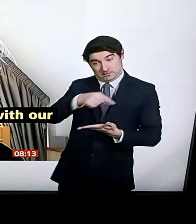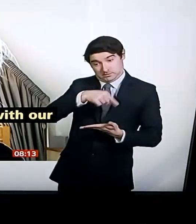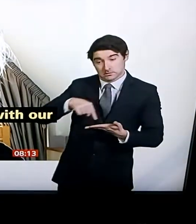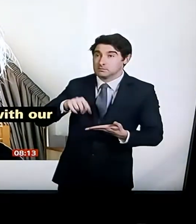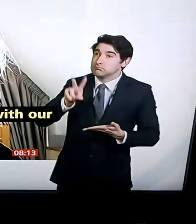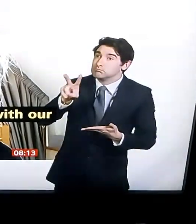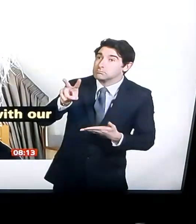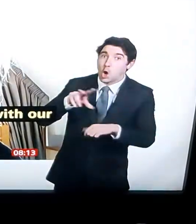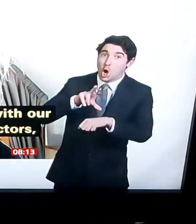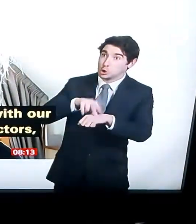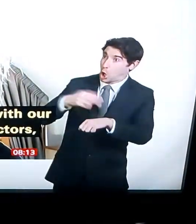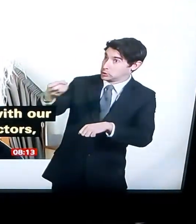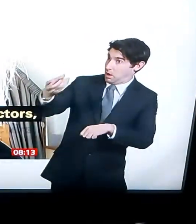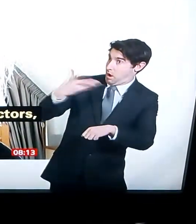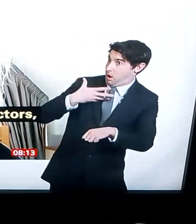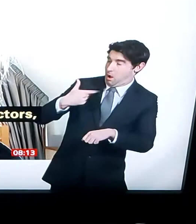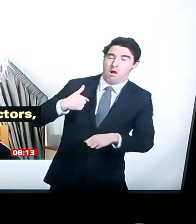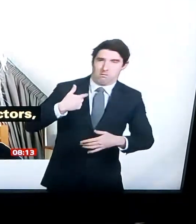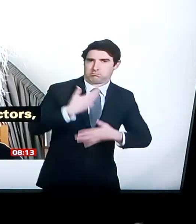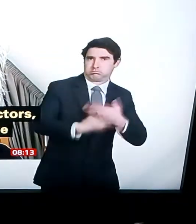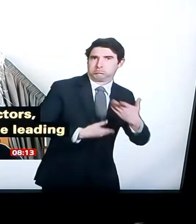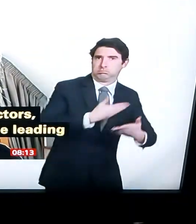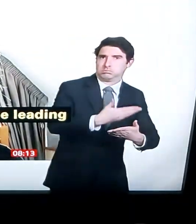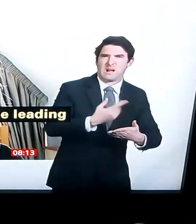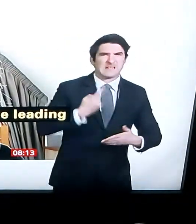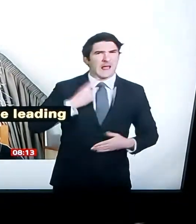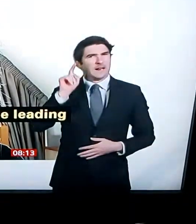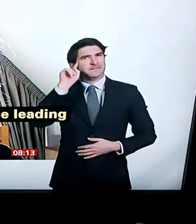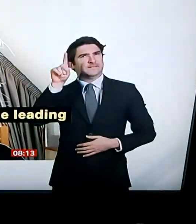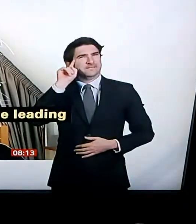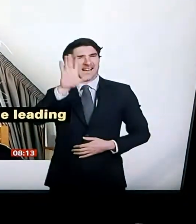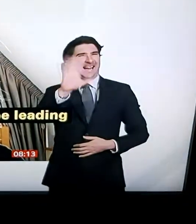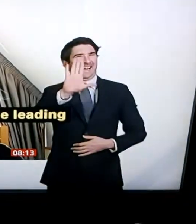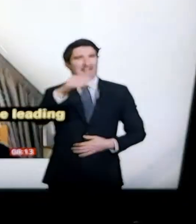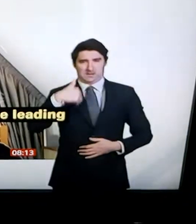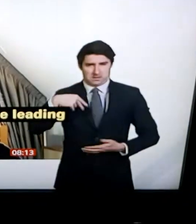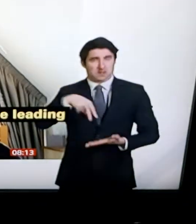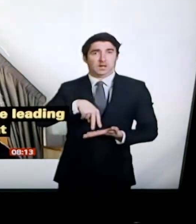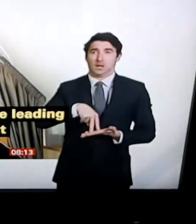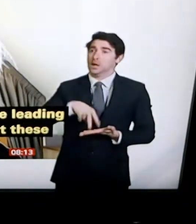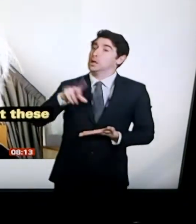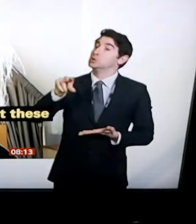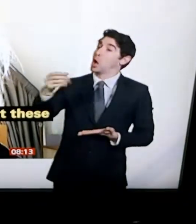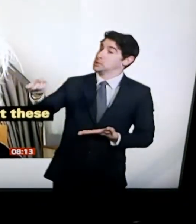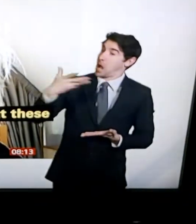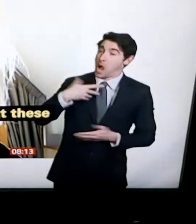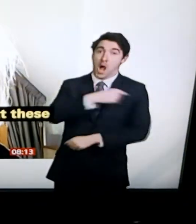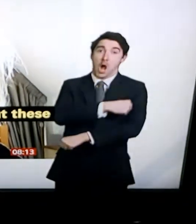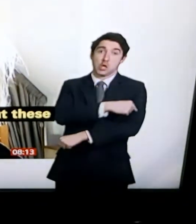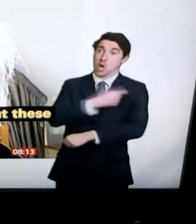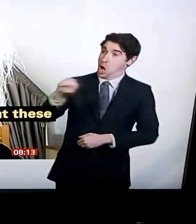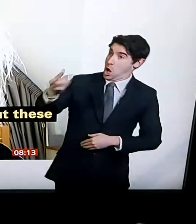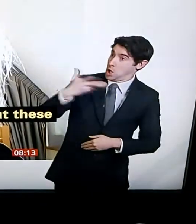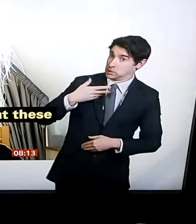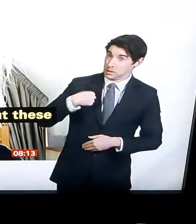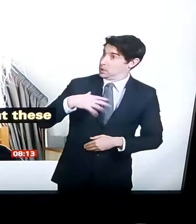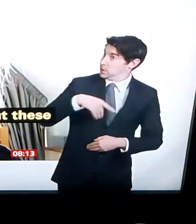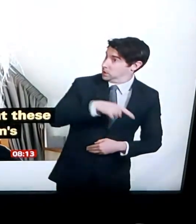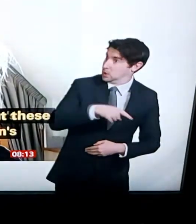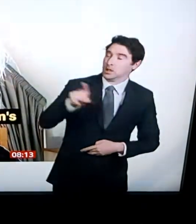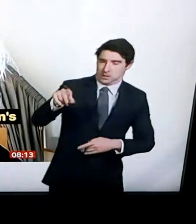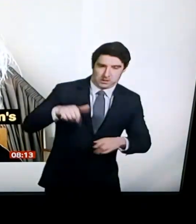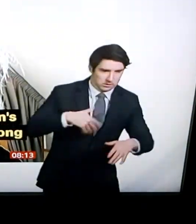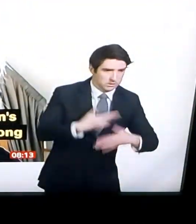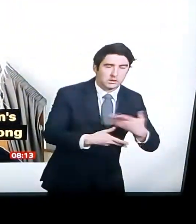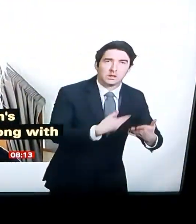of the patients, but these people, along with our St John's ambulance volunteers, along with our many other